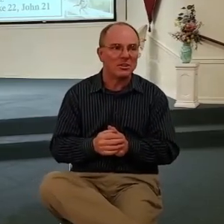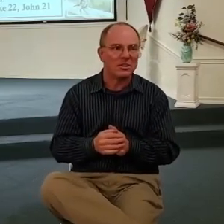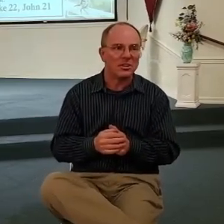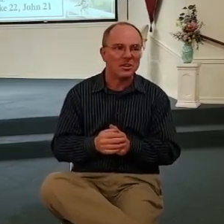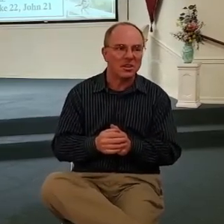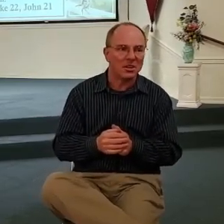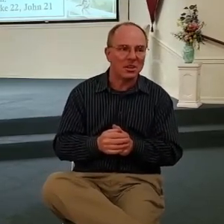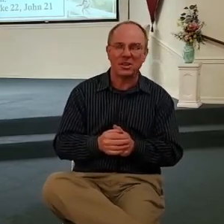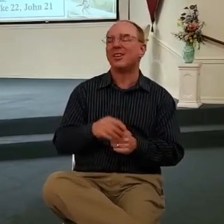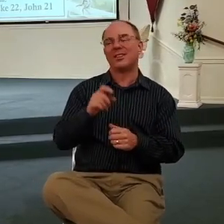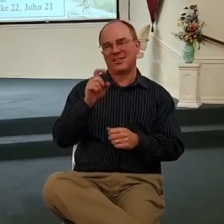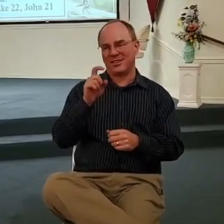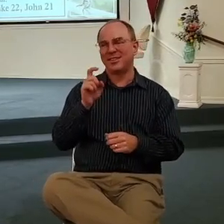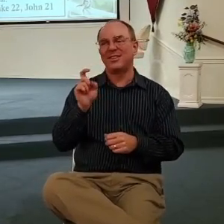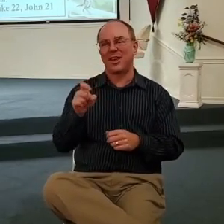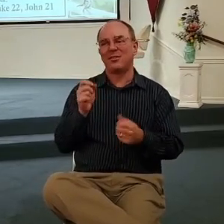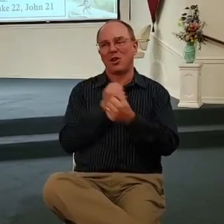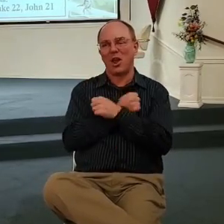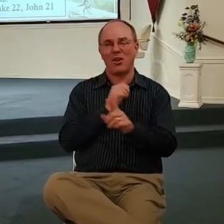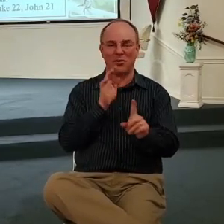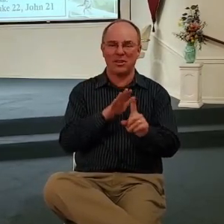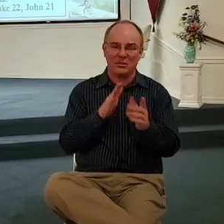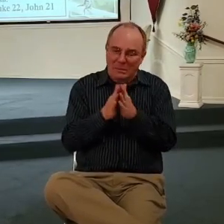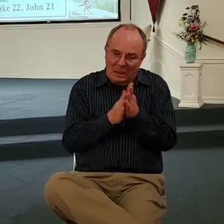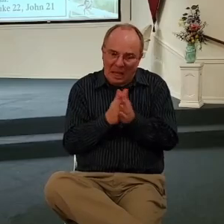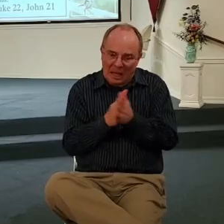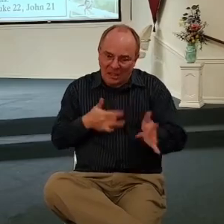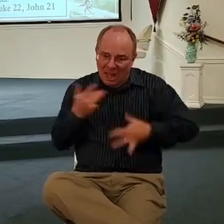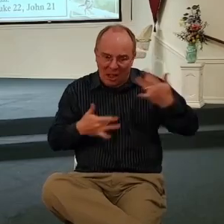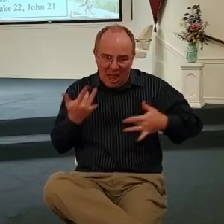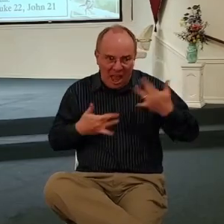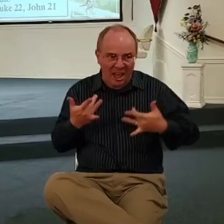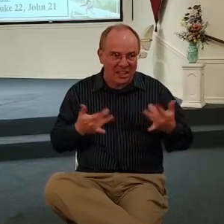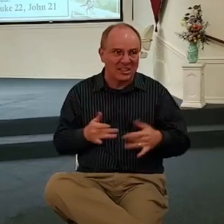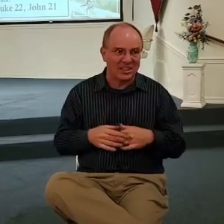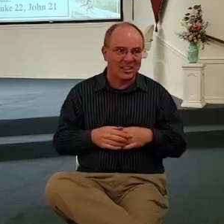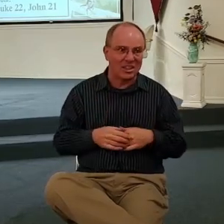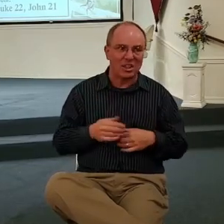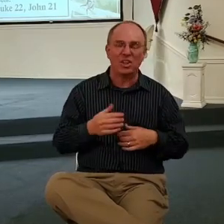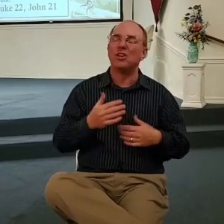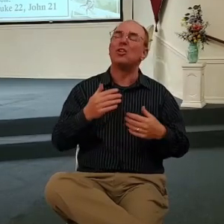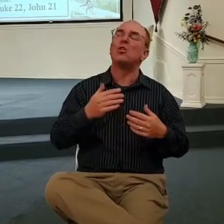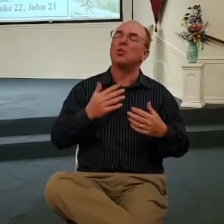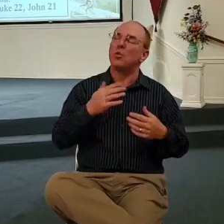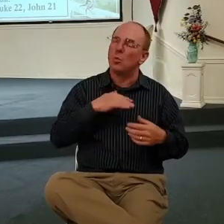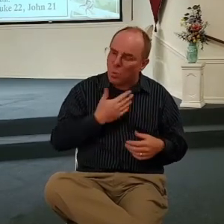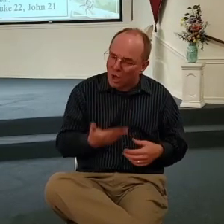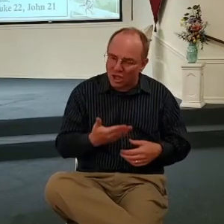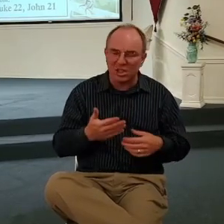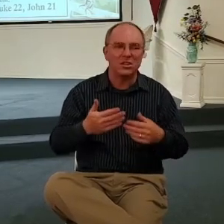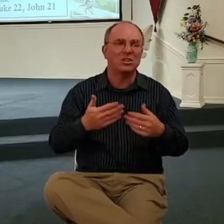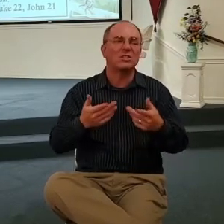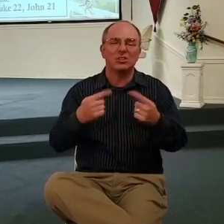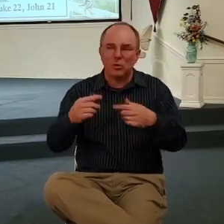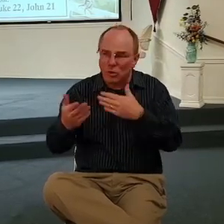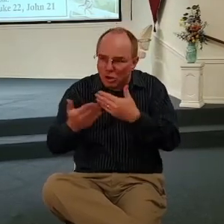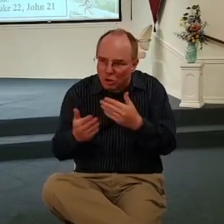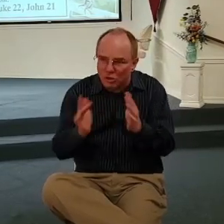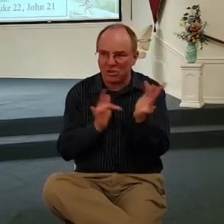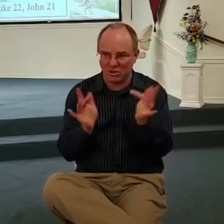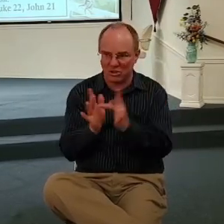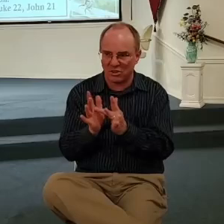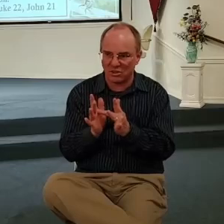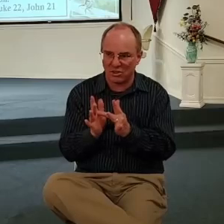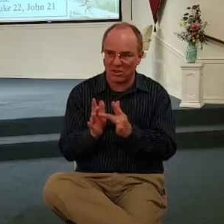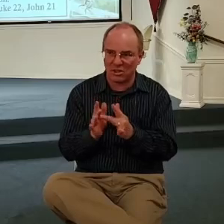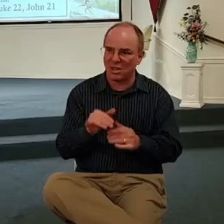You have to love his impetuousness. He's willing to be close to Jesus. That desire that